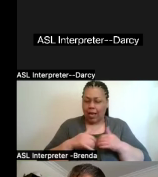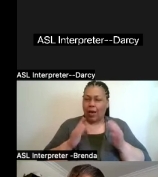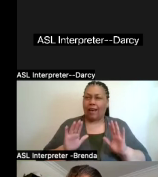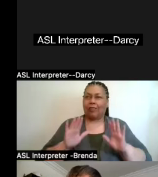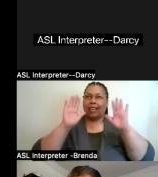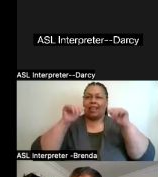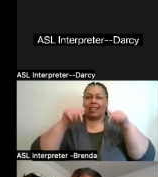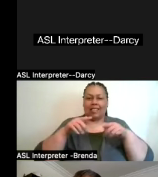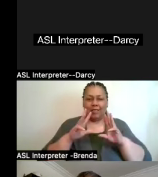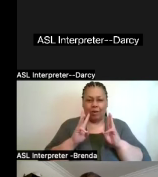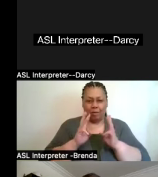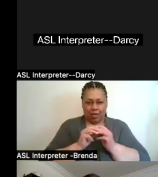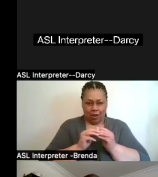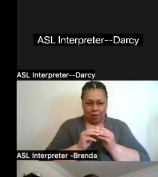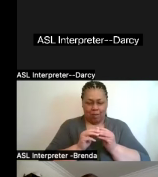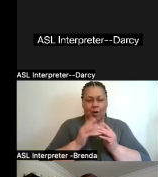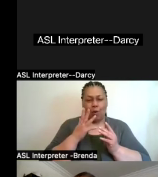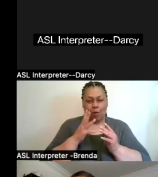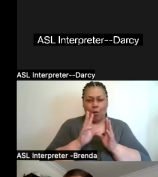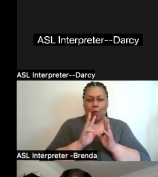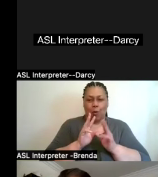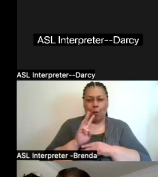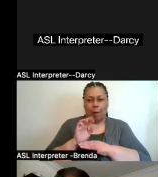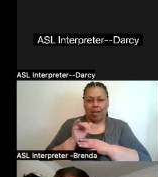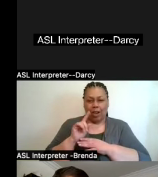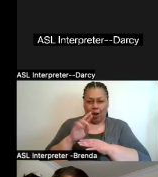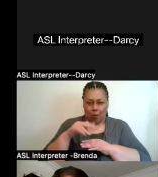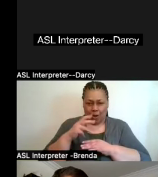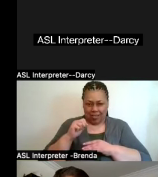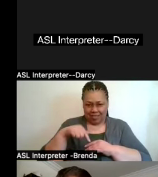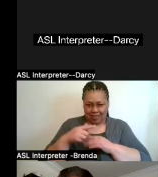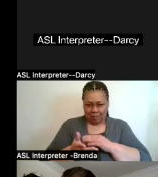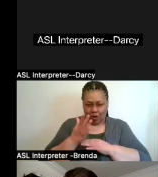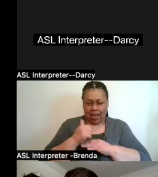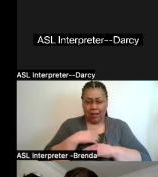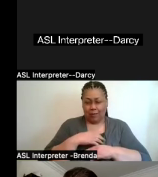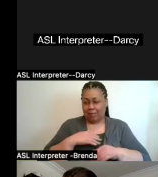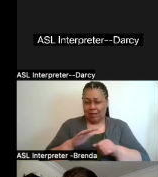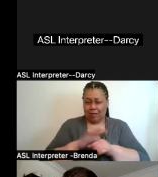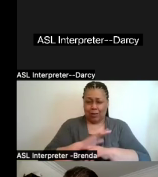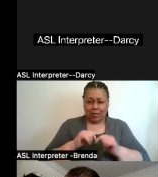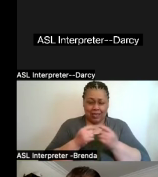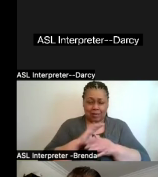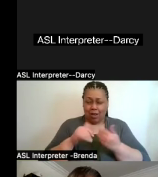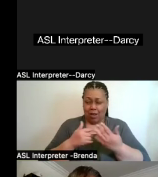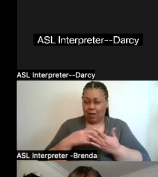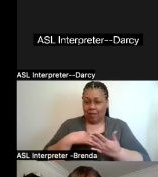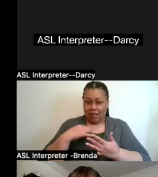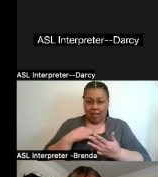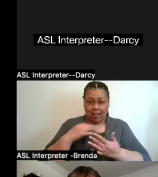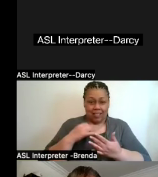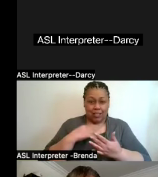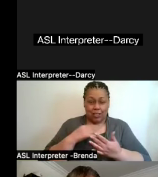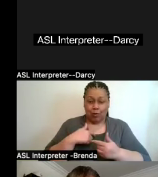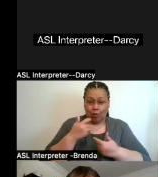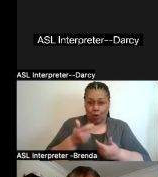morning. I only wish that my entire CERT team and all of our volunteers in Laguna Beach could be watching